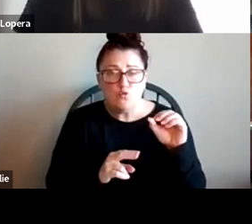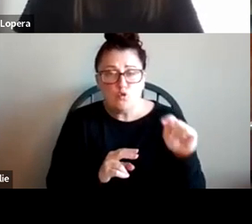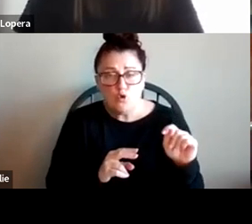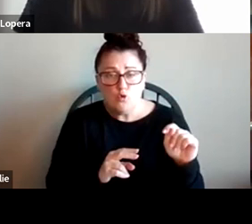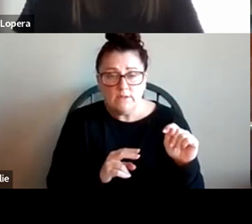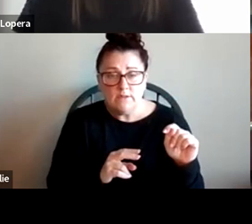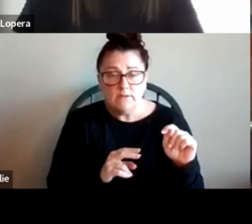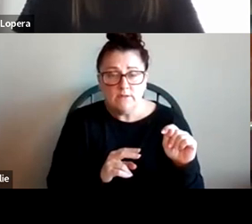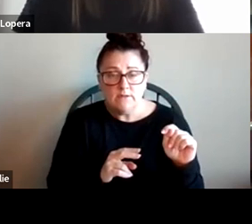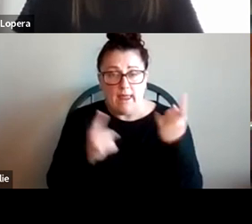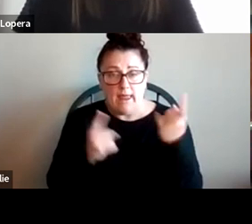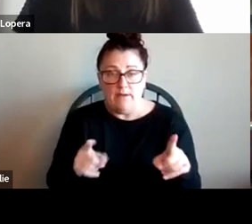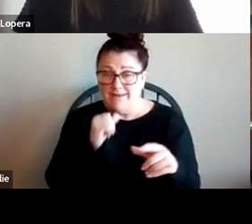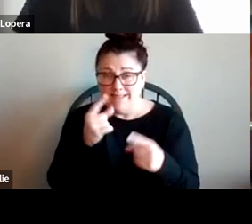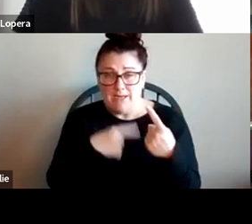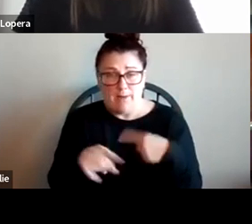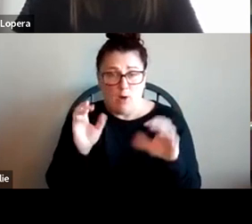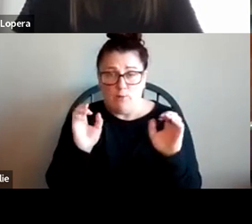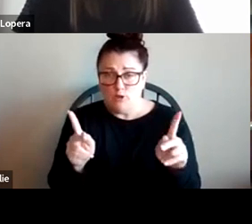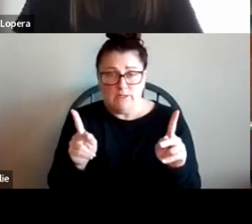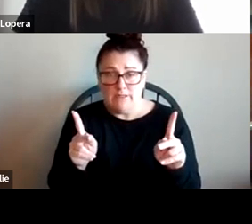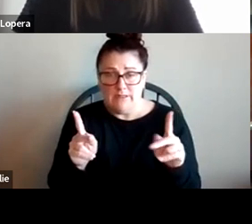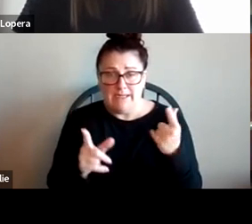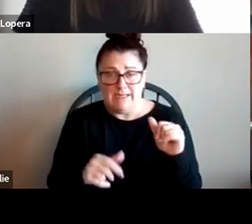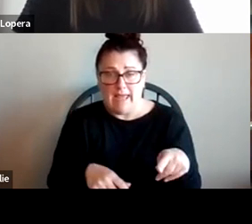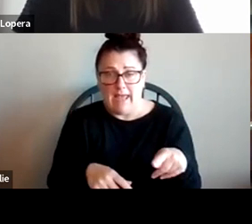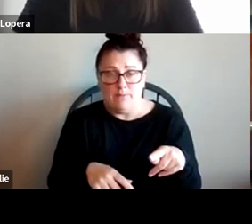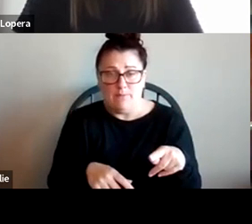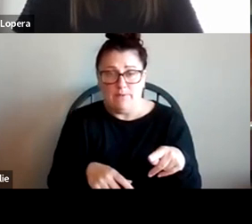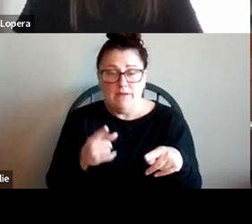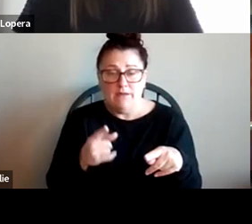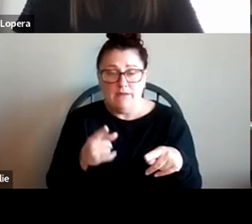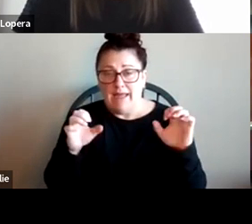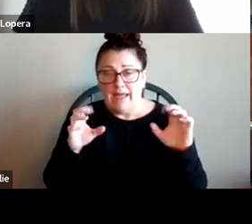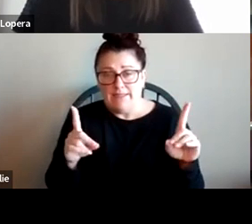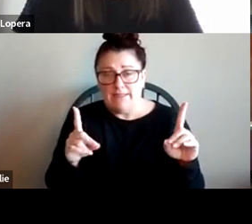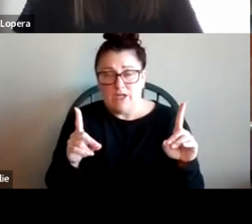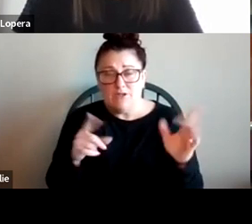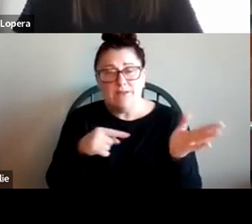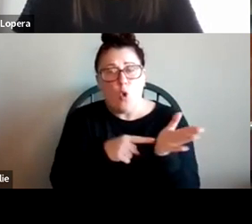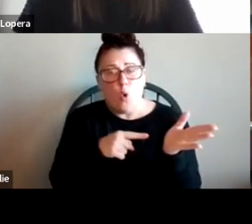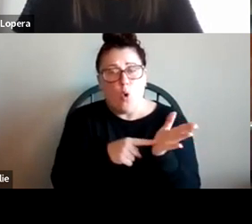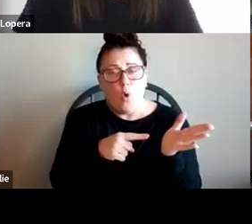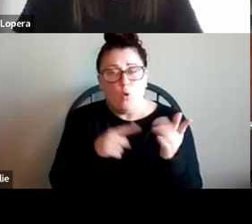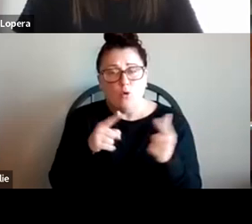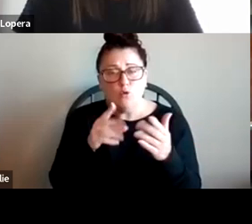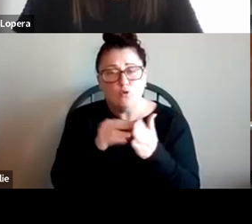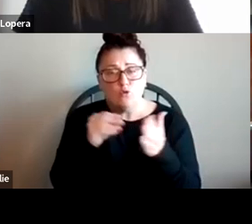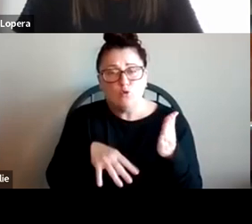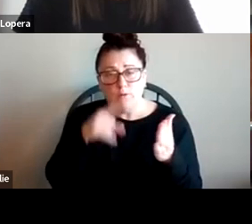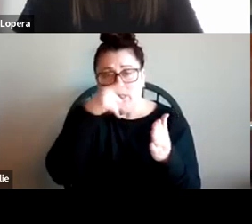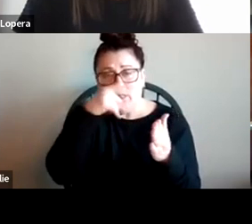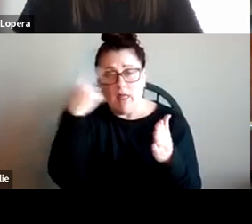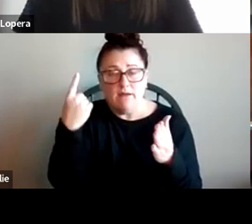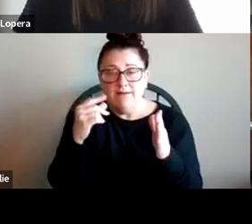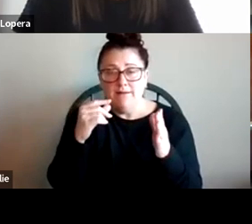is happening here. This is not about an opportunity gap. This is about an education debt that is owed to Black students who